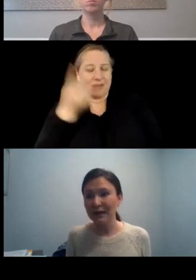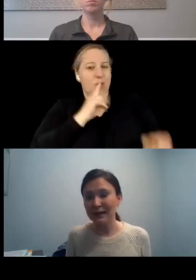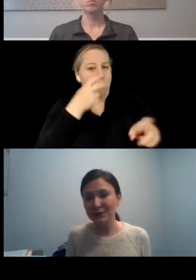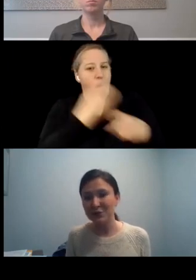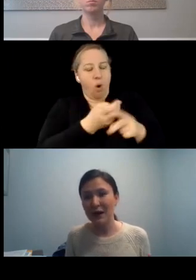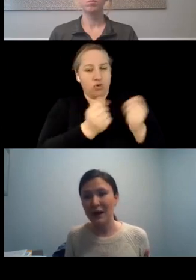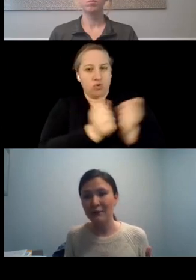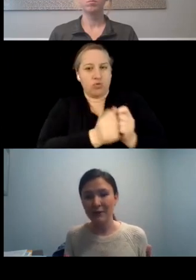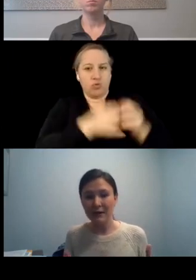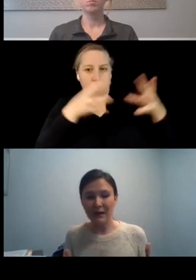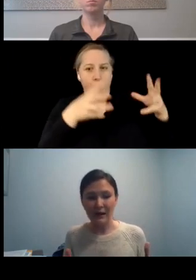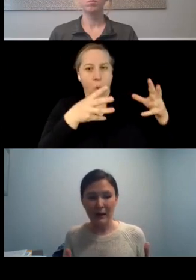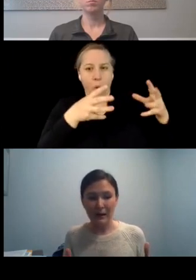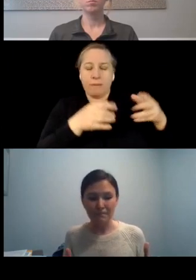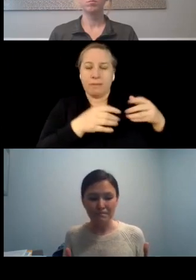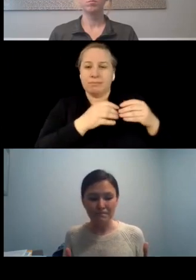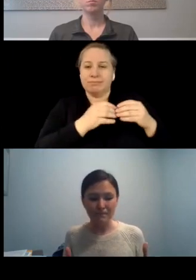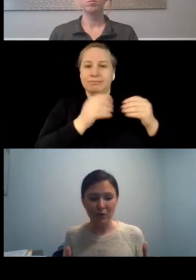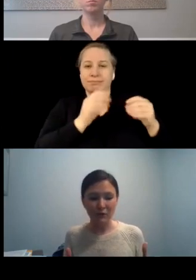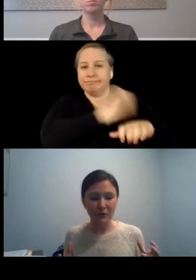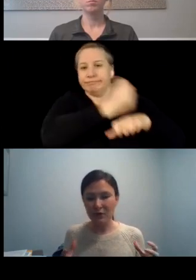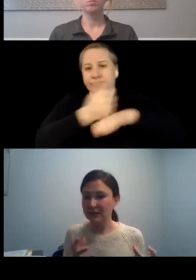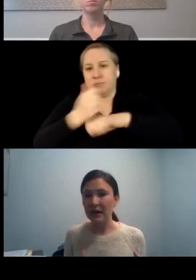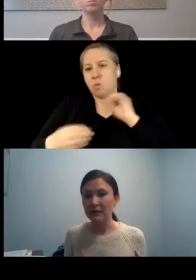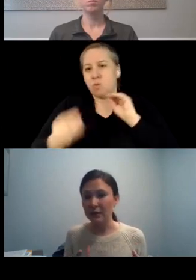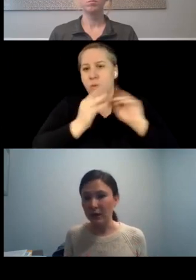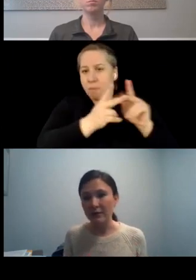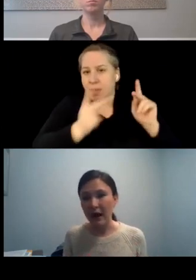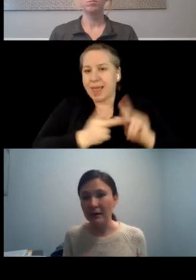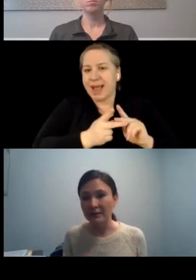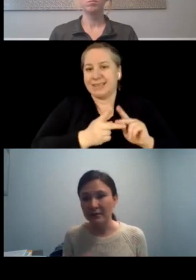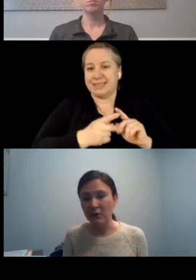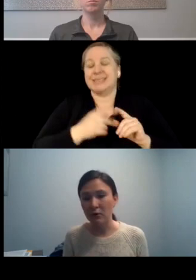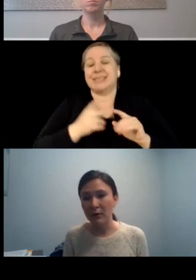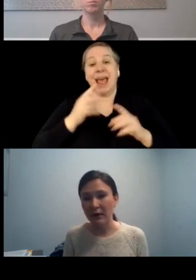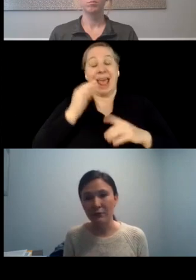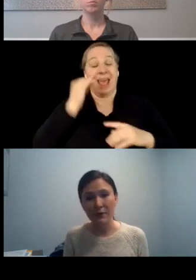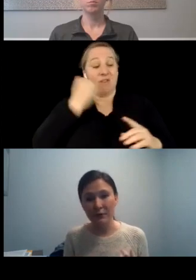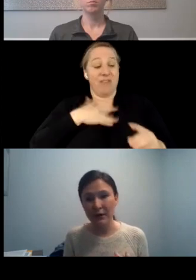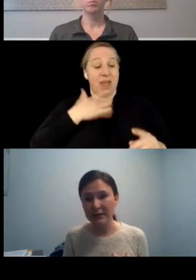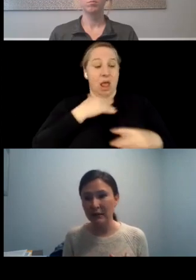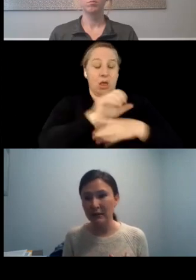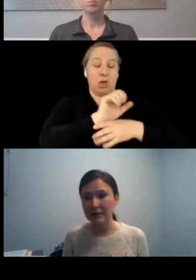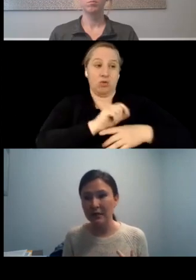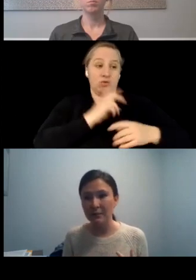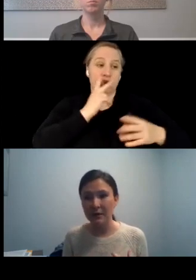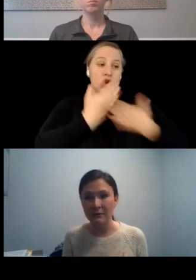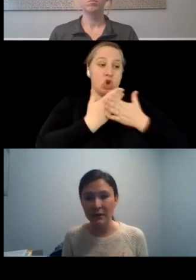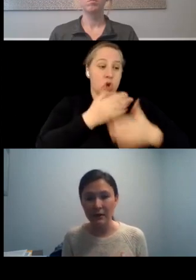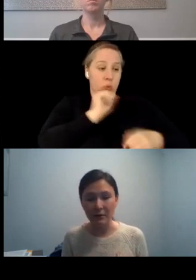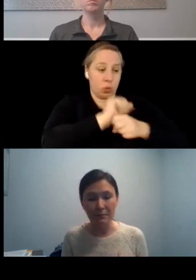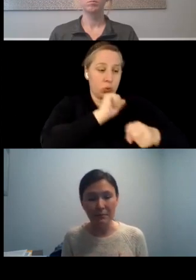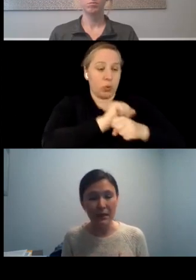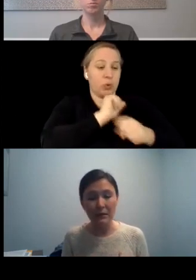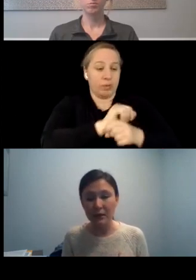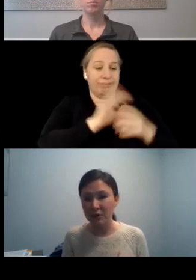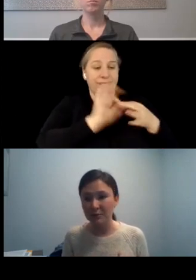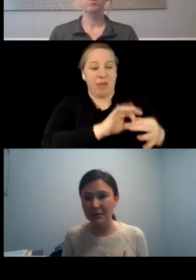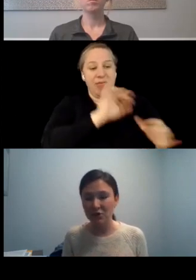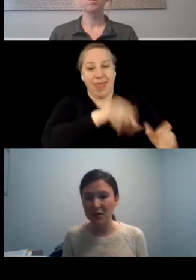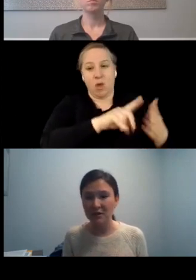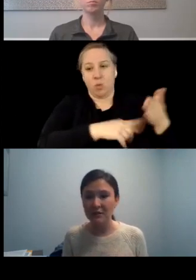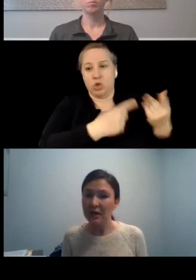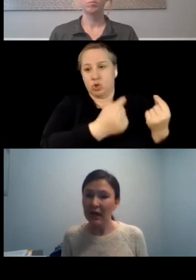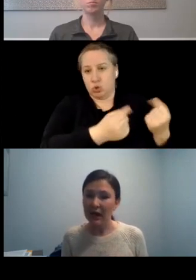to grow unless you have you feel very solid in where you're at. So we have really great talent in our key